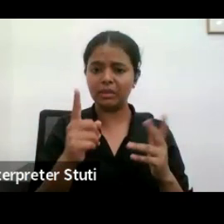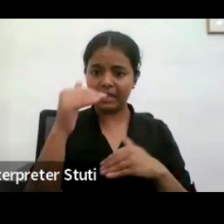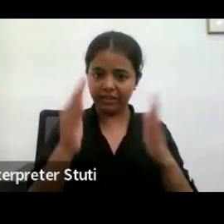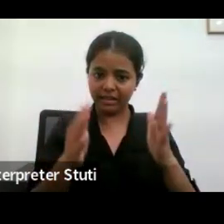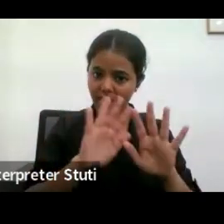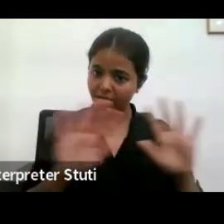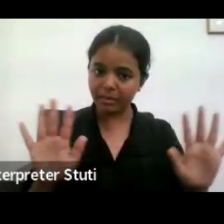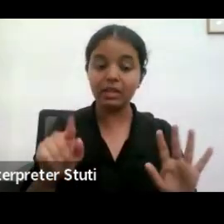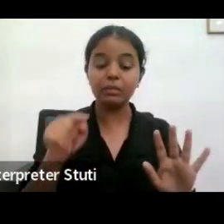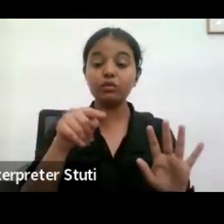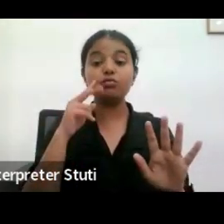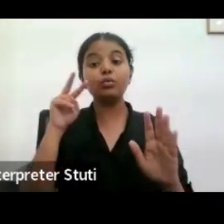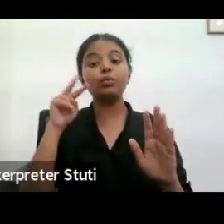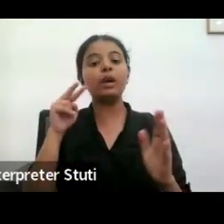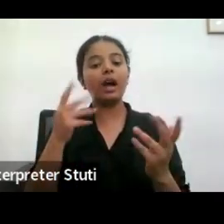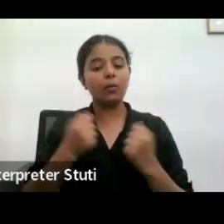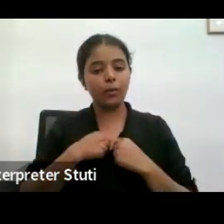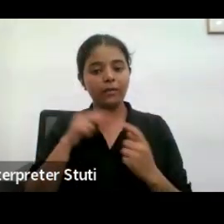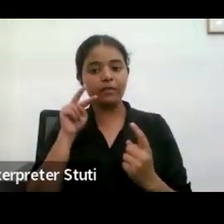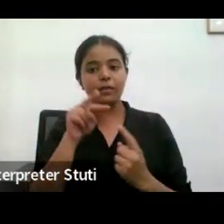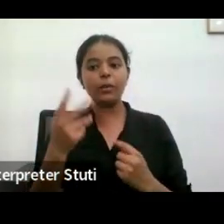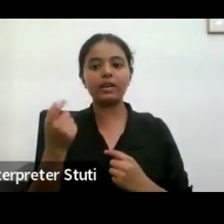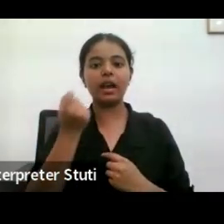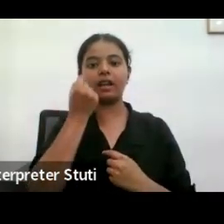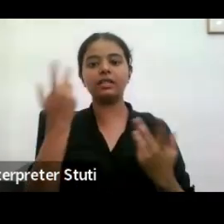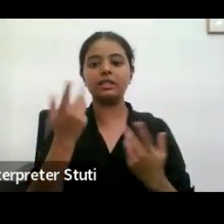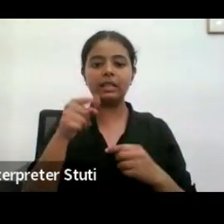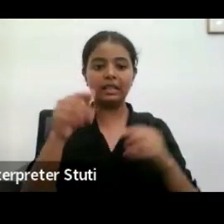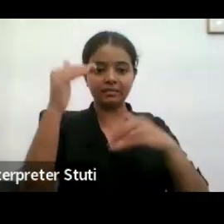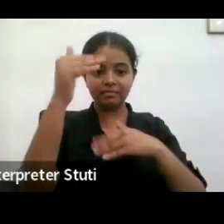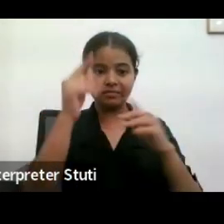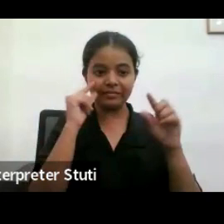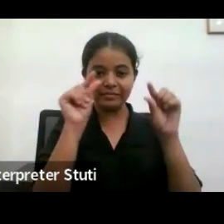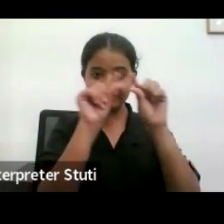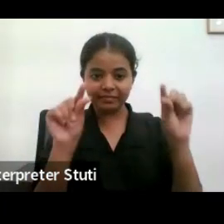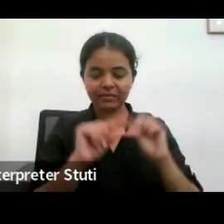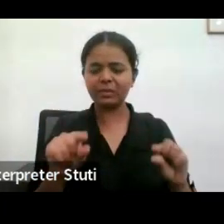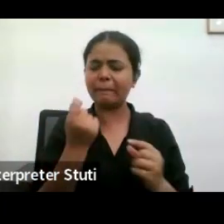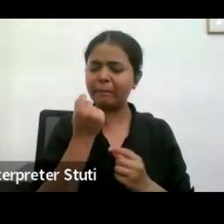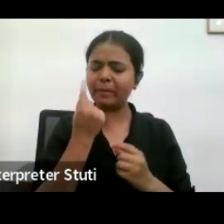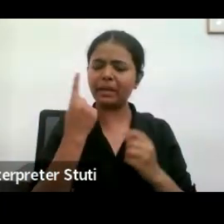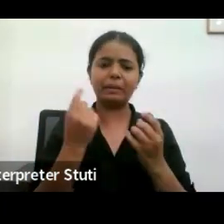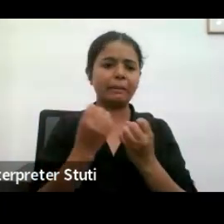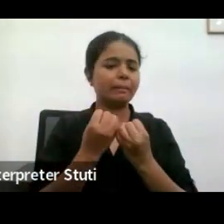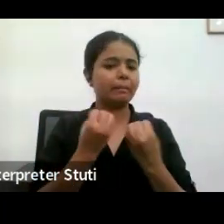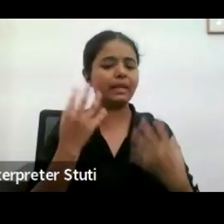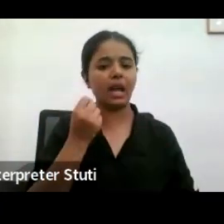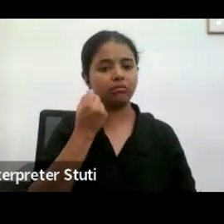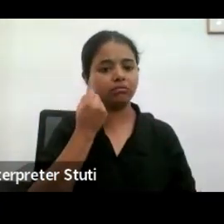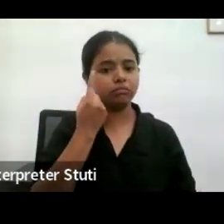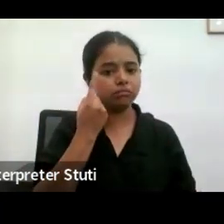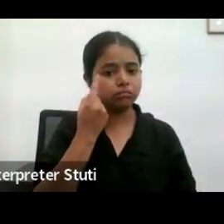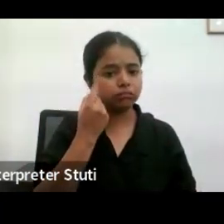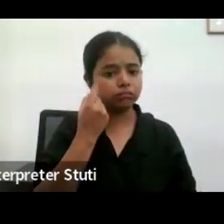and understanding disability. It tells us many, many things. Finally, suddenly we start thinking that children